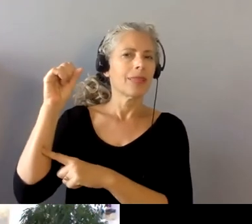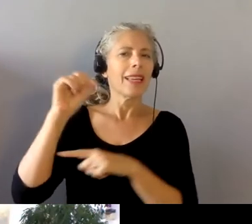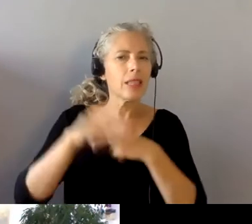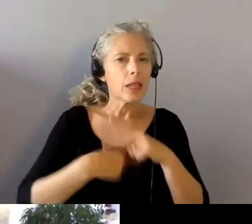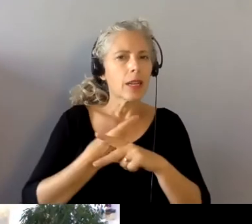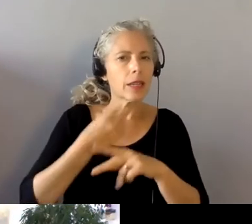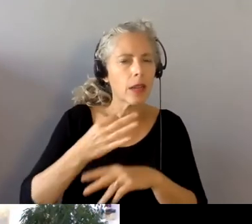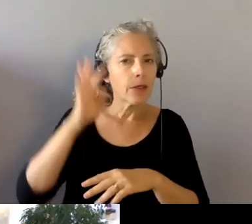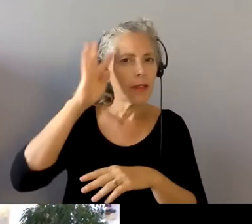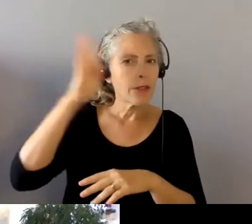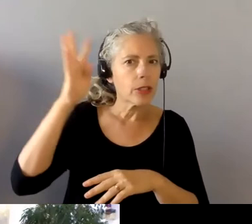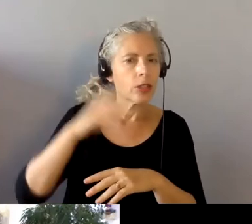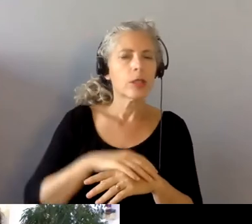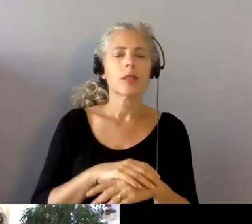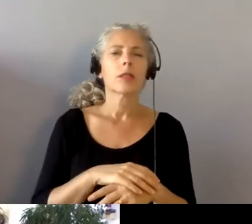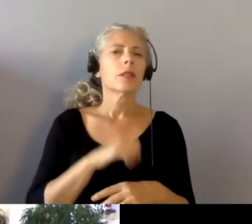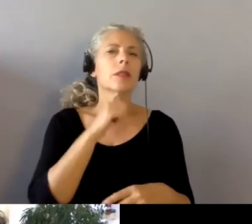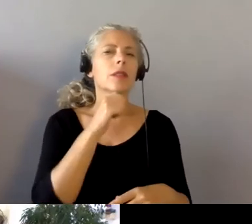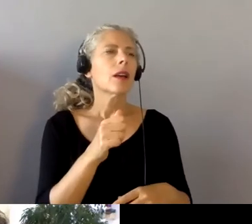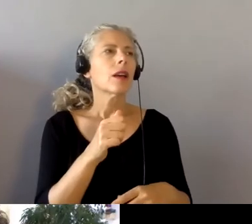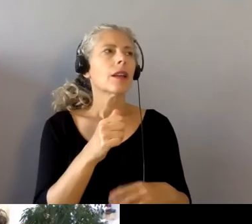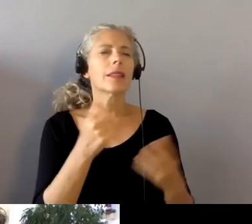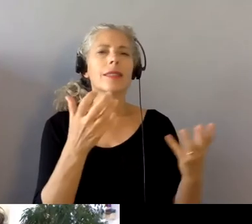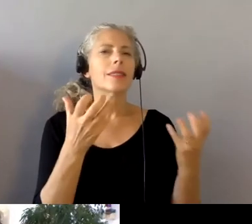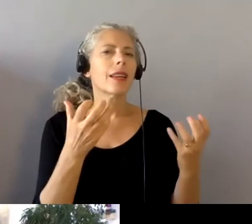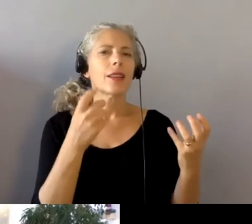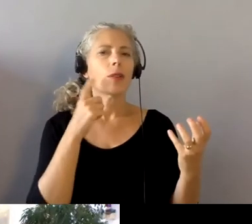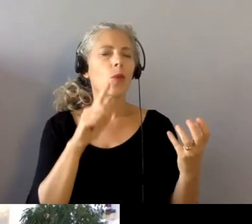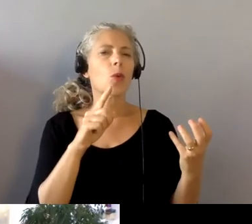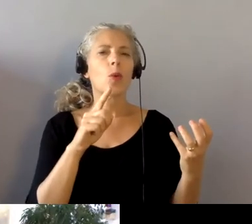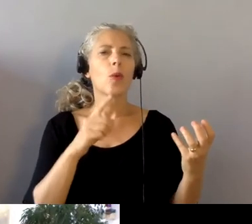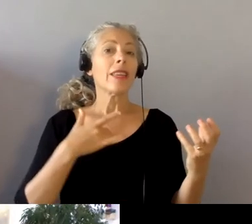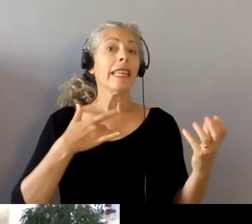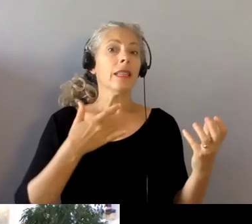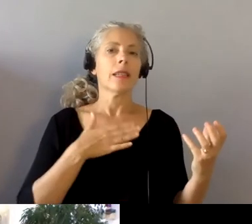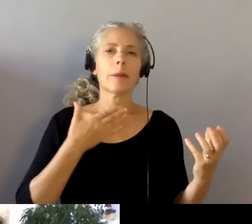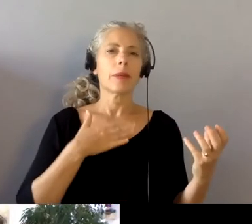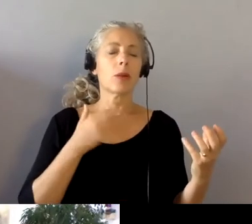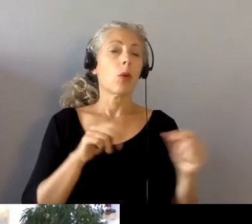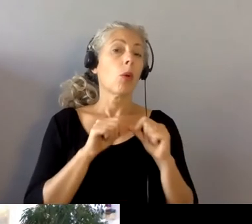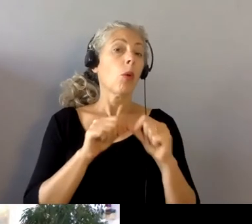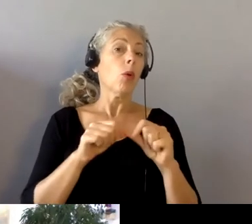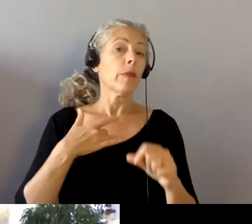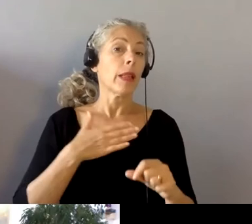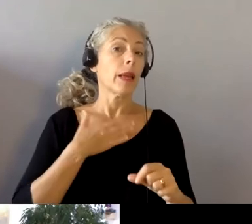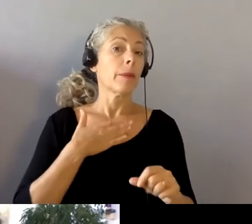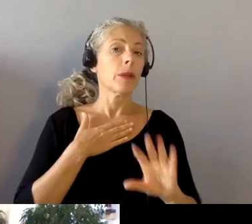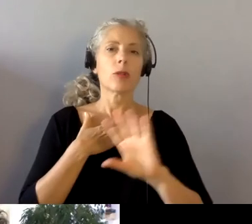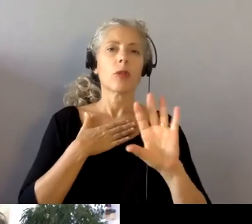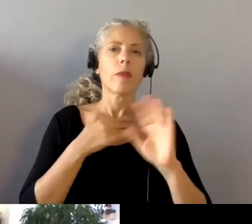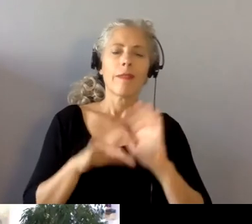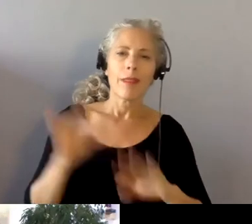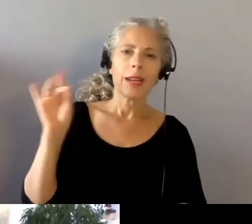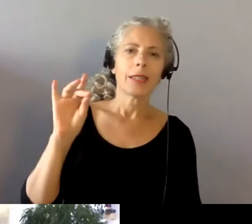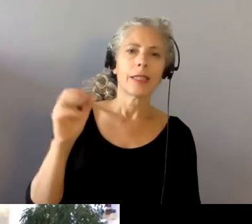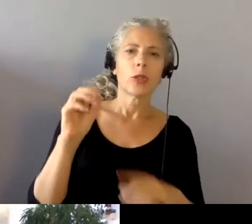of invention, not a desire for a state of happiness or a constant state of happiness, but that to find joy